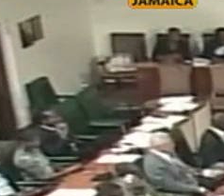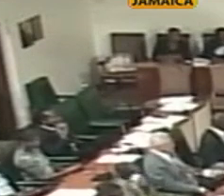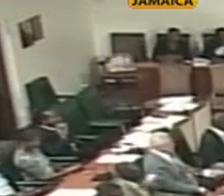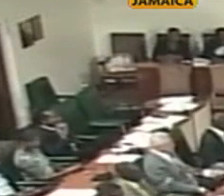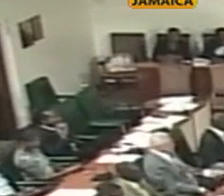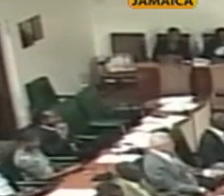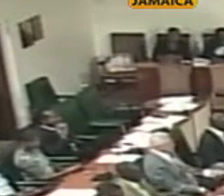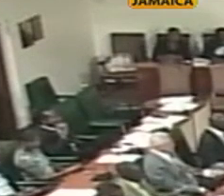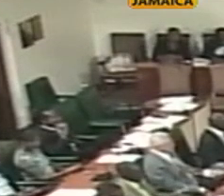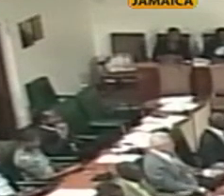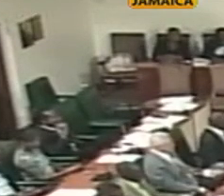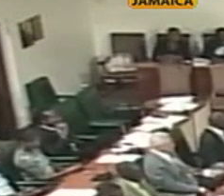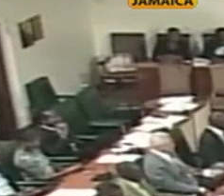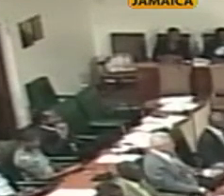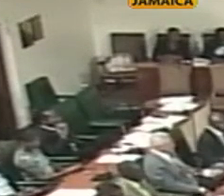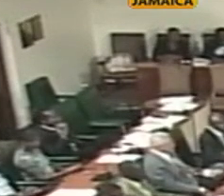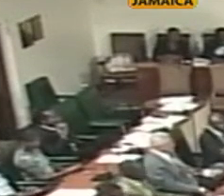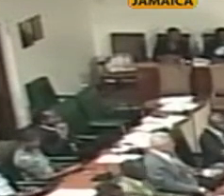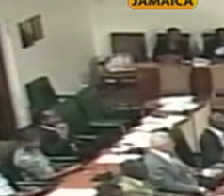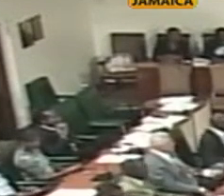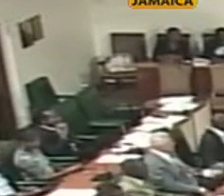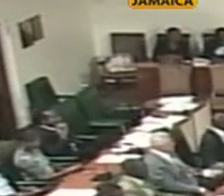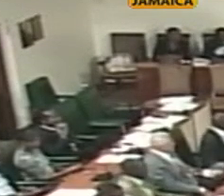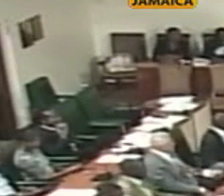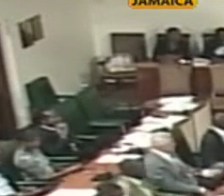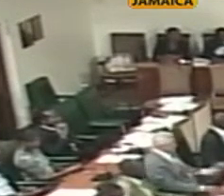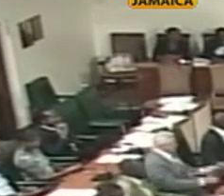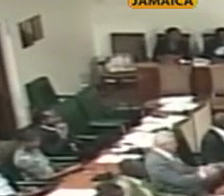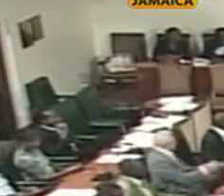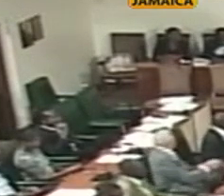Yeah, you must stay what's going on.